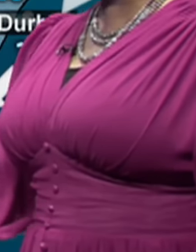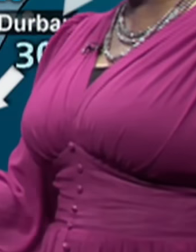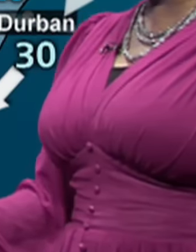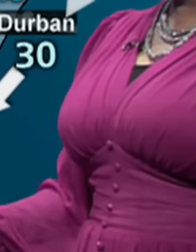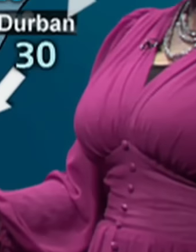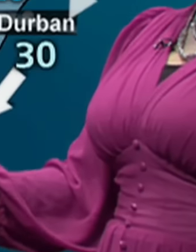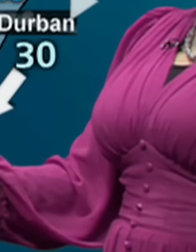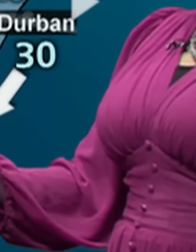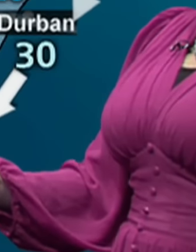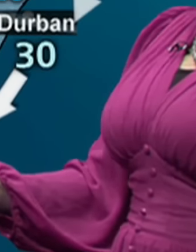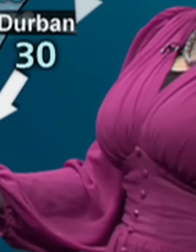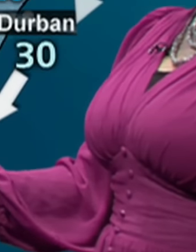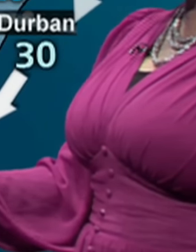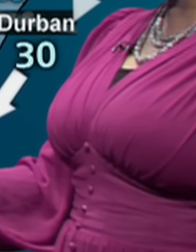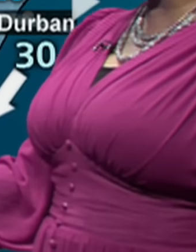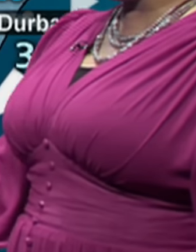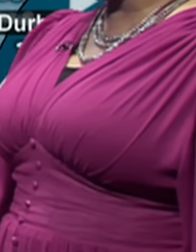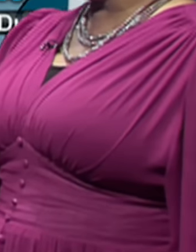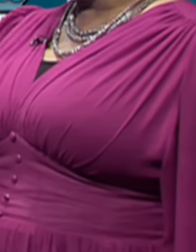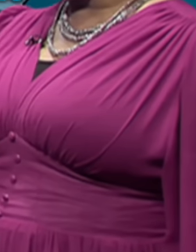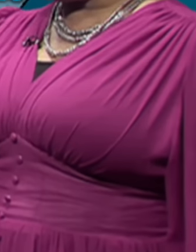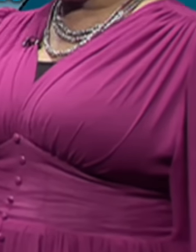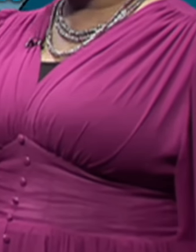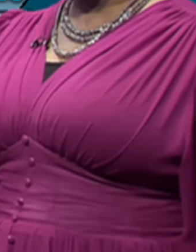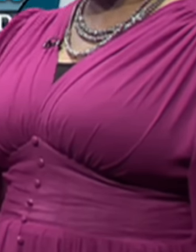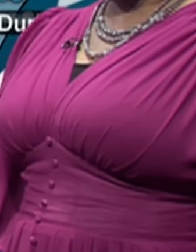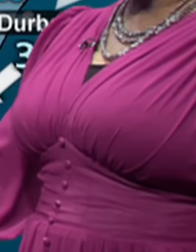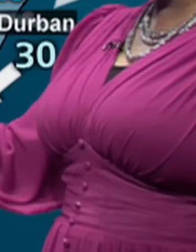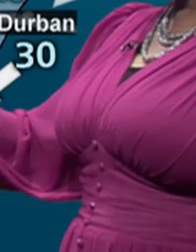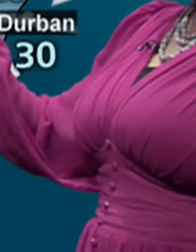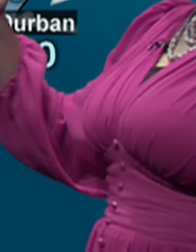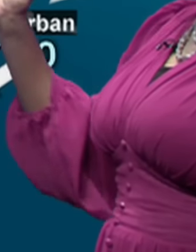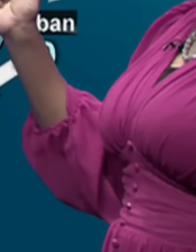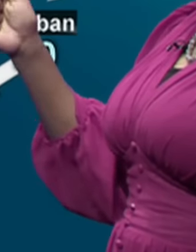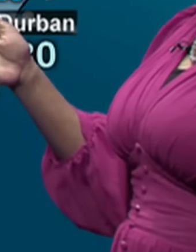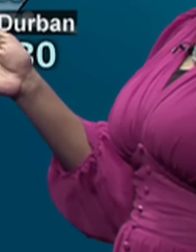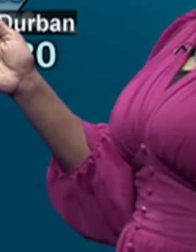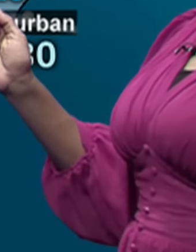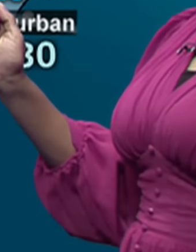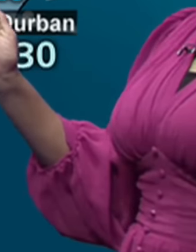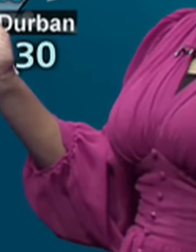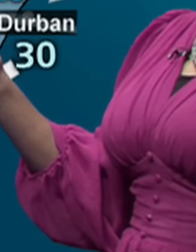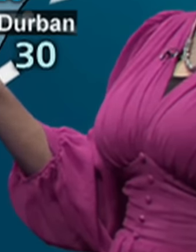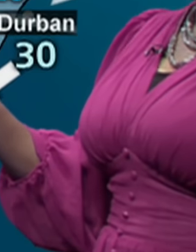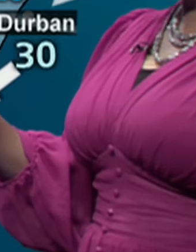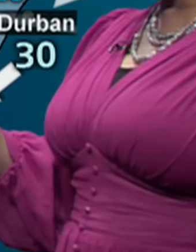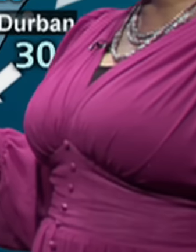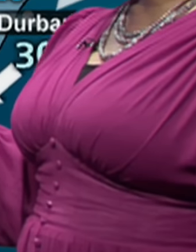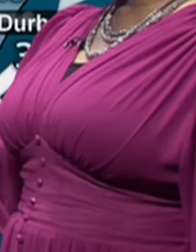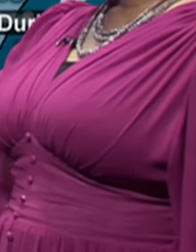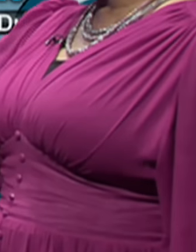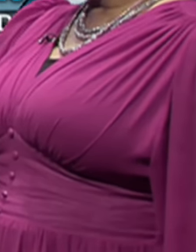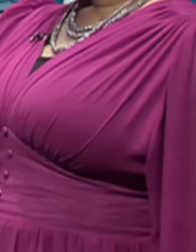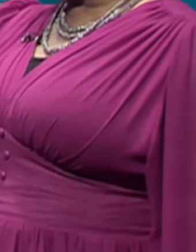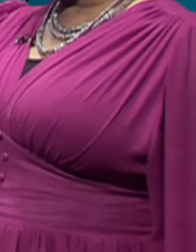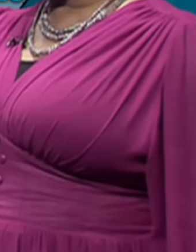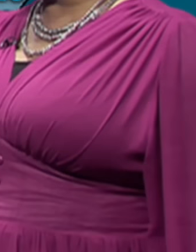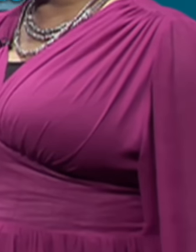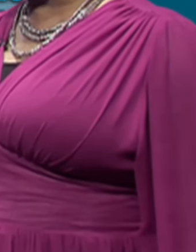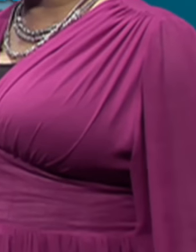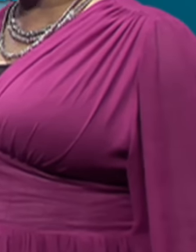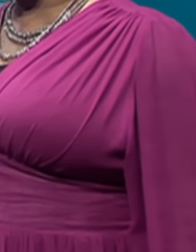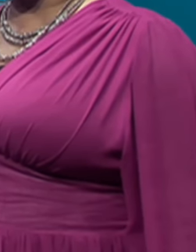pipile dikarolong tše dingwe tša naga gona go la Cebega go ya gape le go Motsekapa. Ge lebelela go tlabe go ntše go ne le mogodi go la Motsekapa go